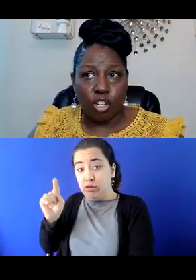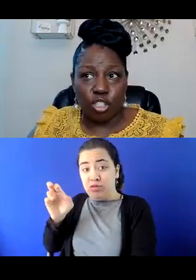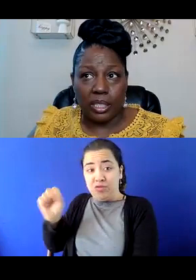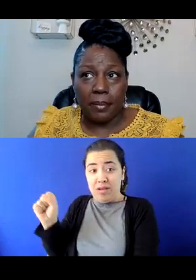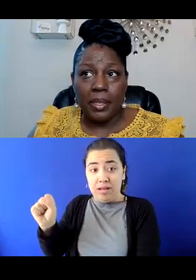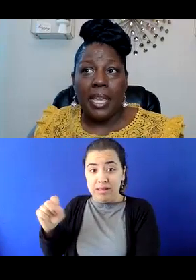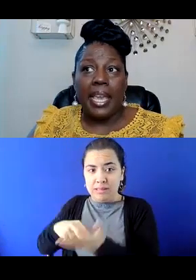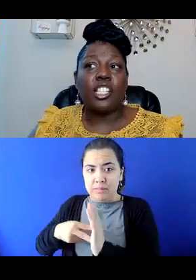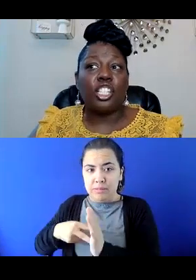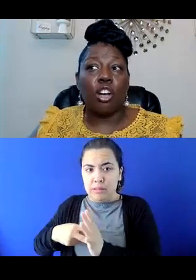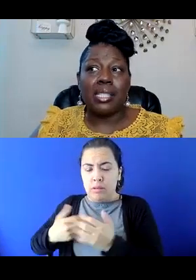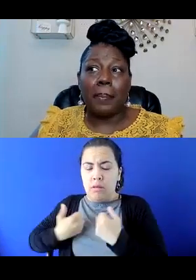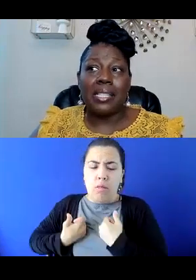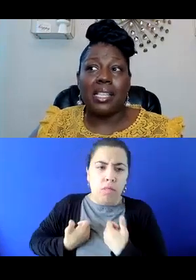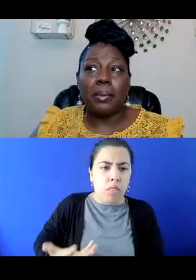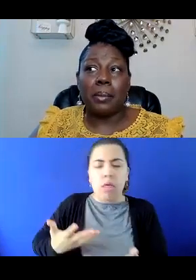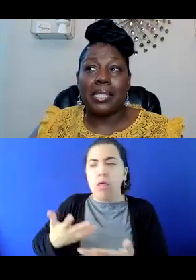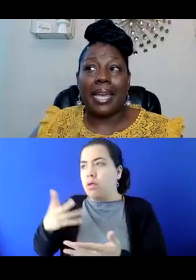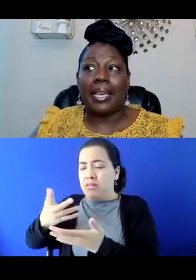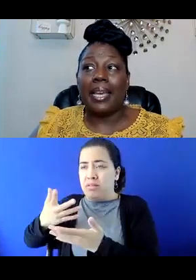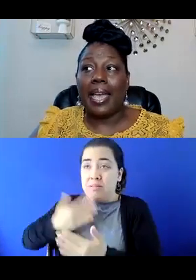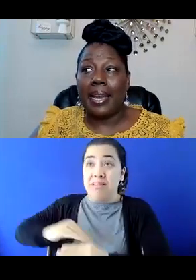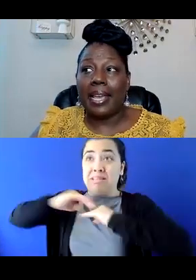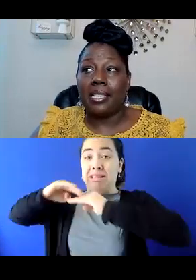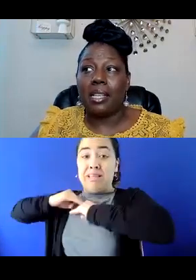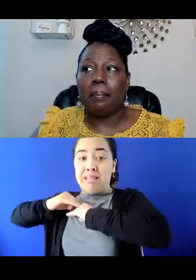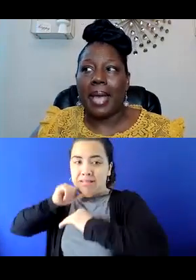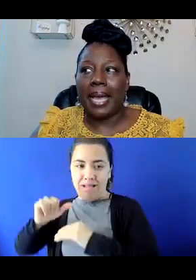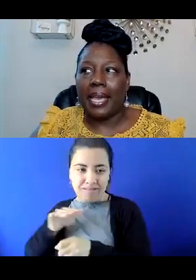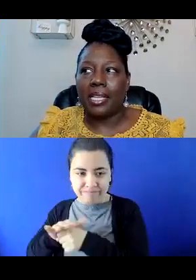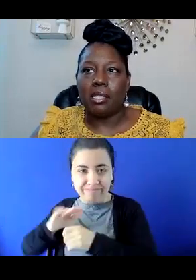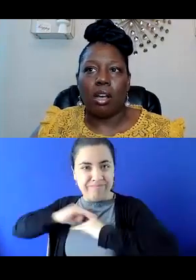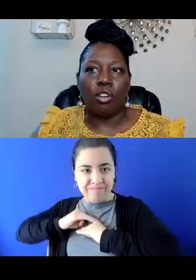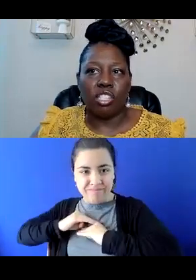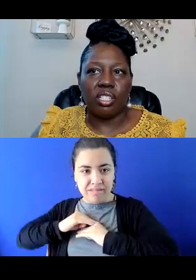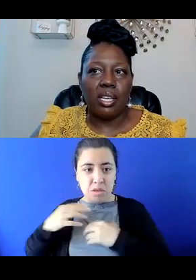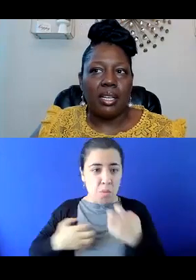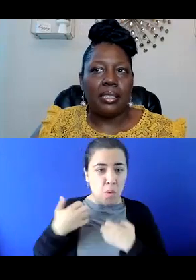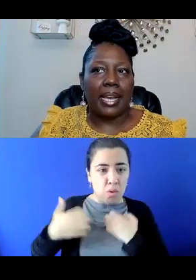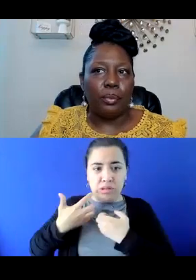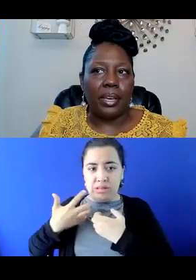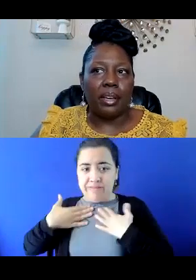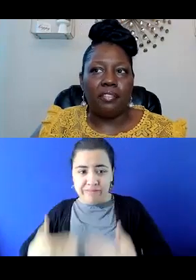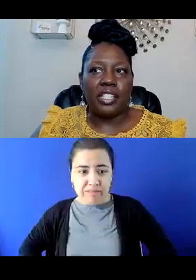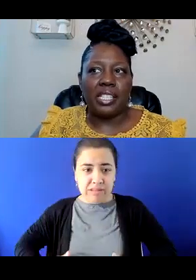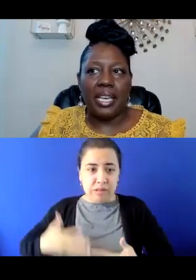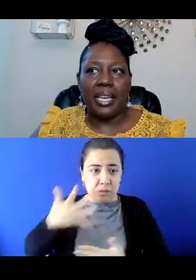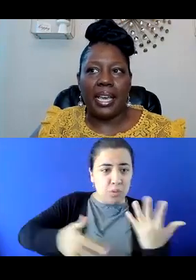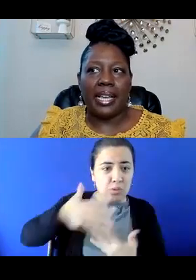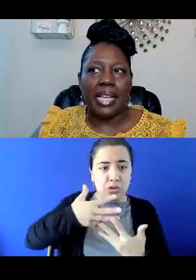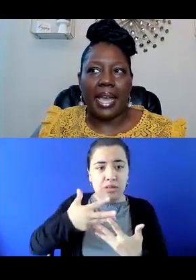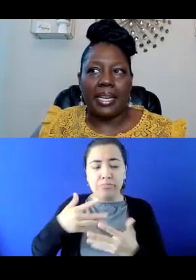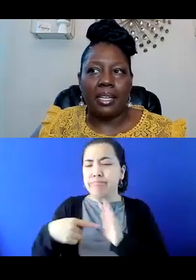and socially. It shows up in symptoms like headaches, backaches, ulcers, diarrhea,